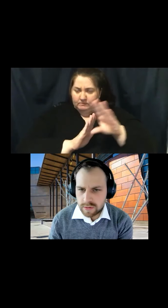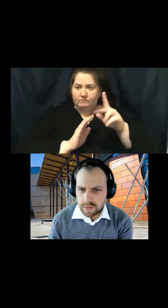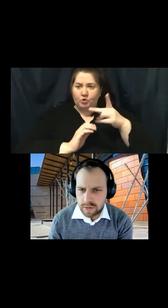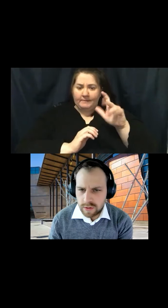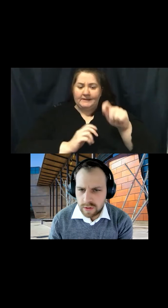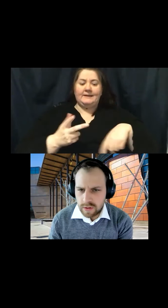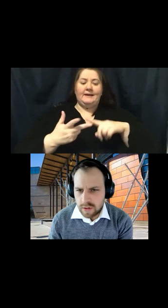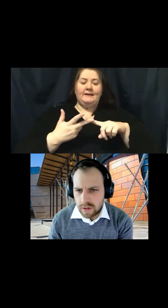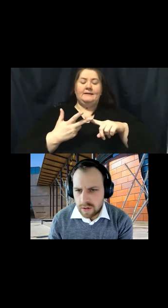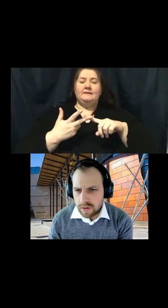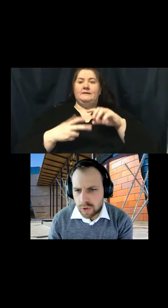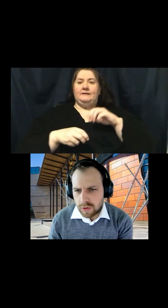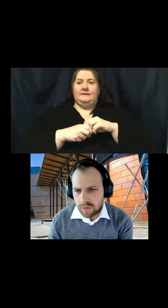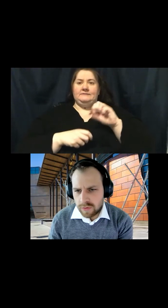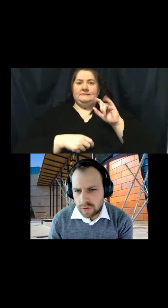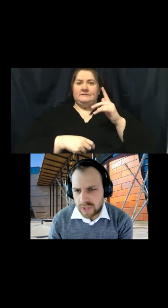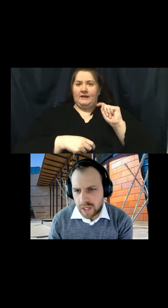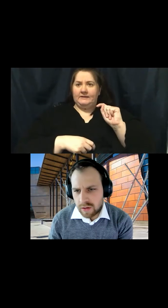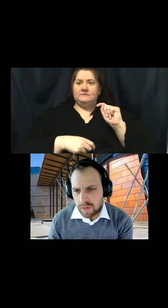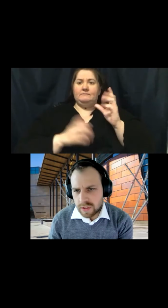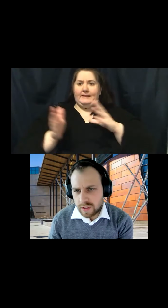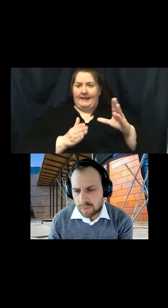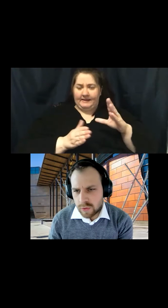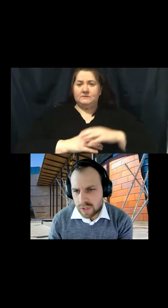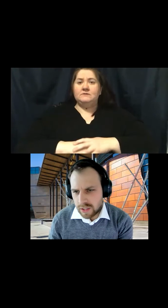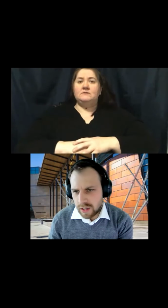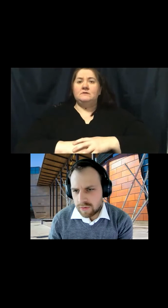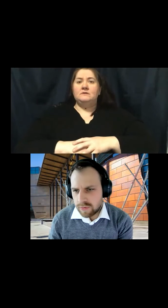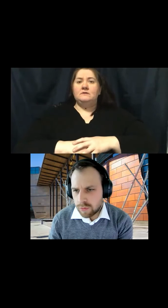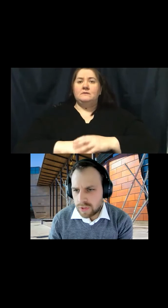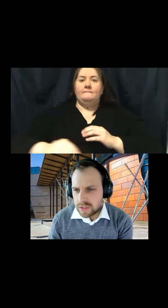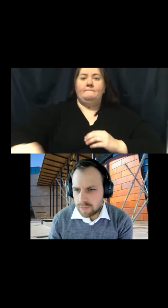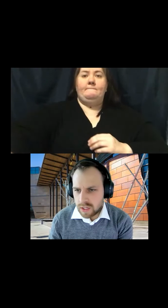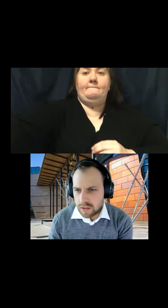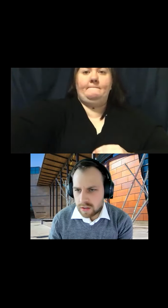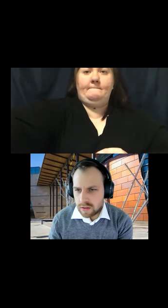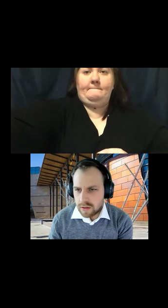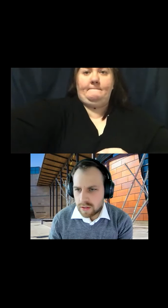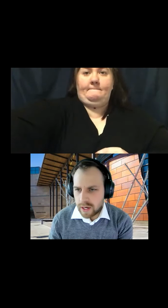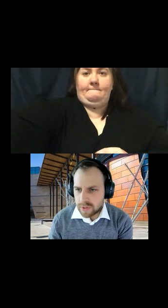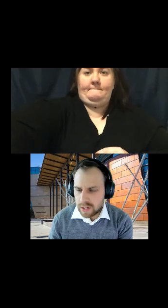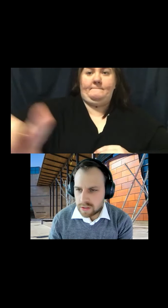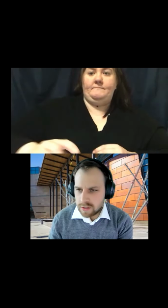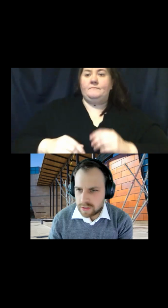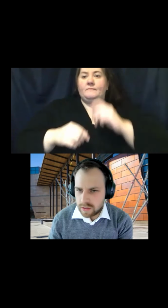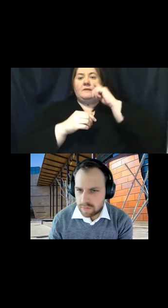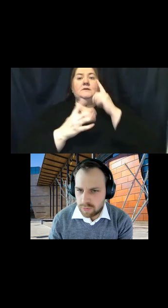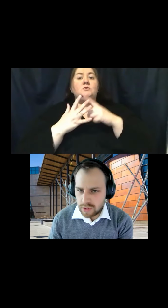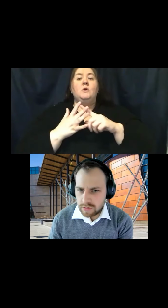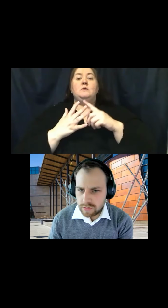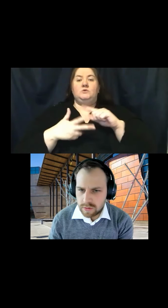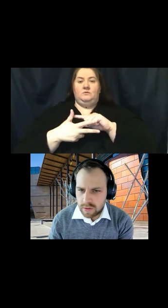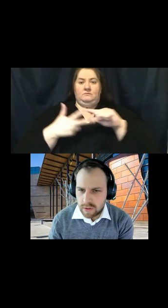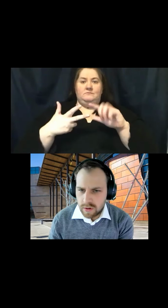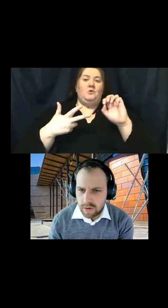entitlements. The permit review began when King County formally submitted the application to the City of